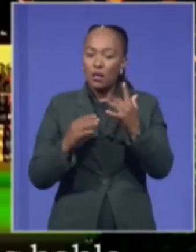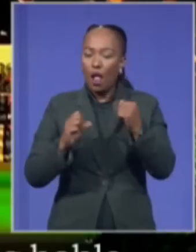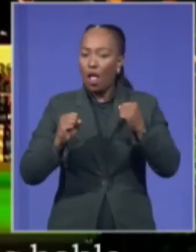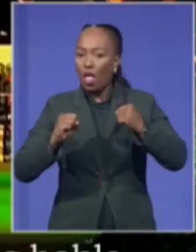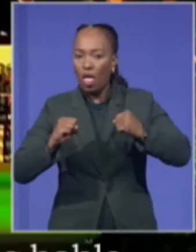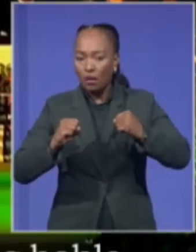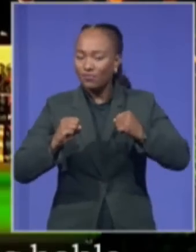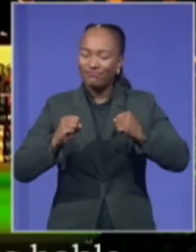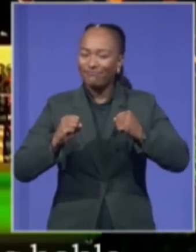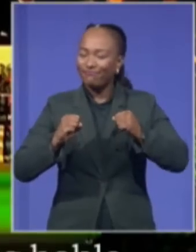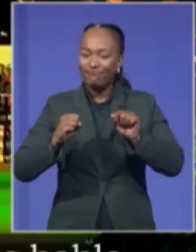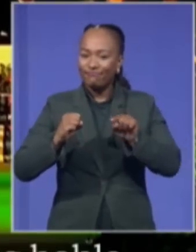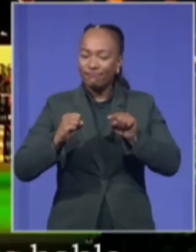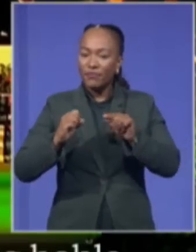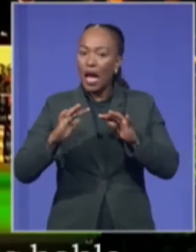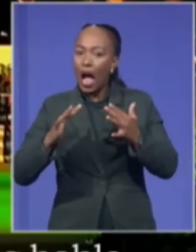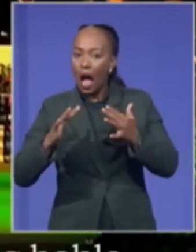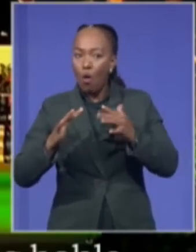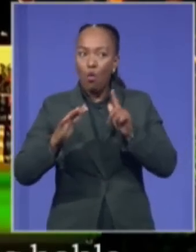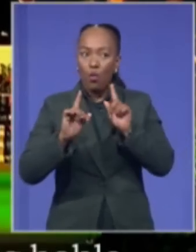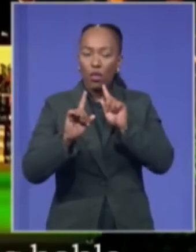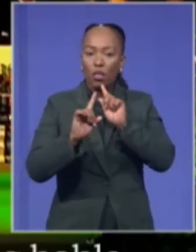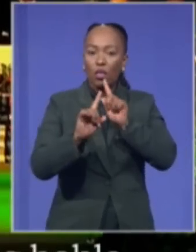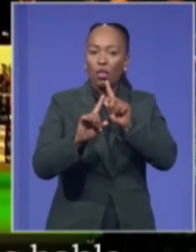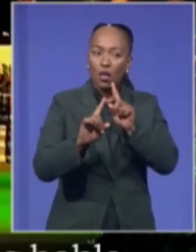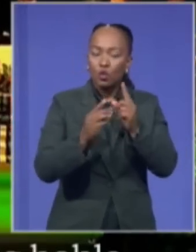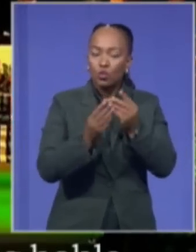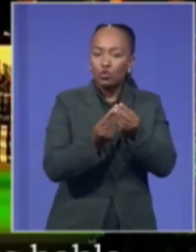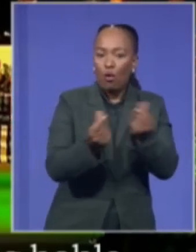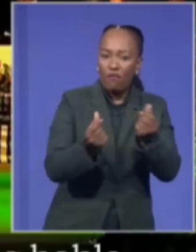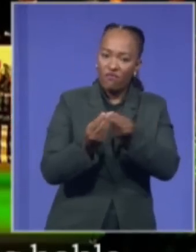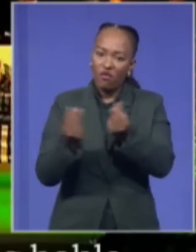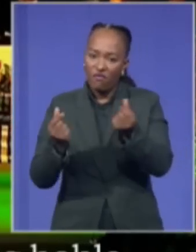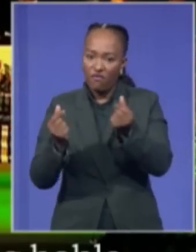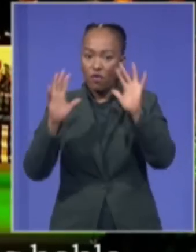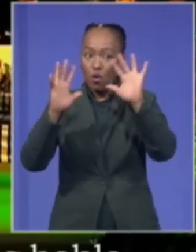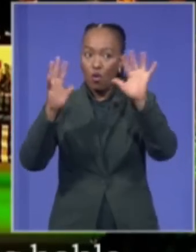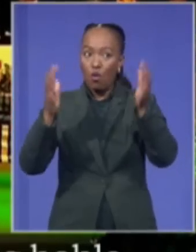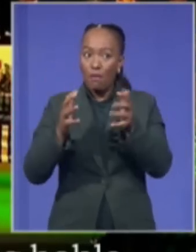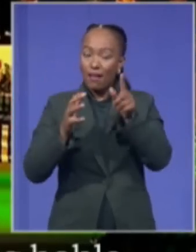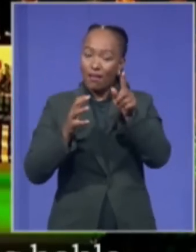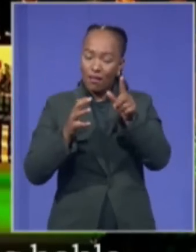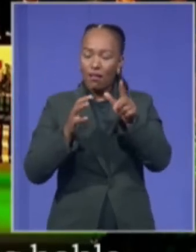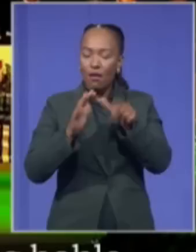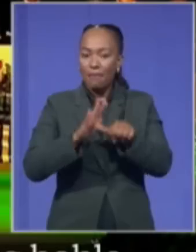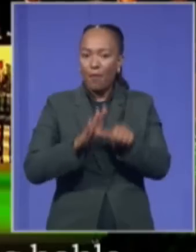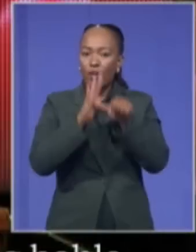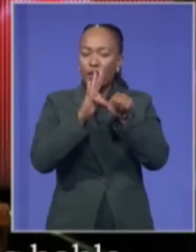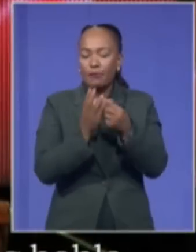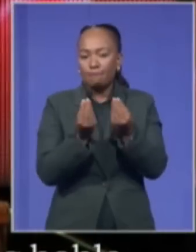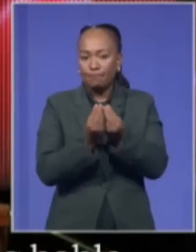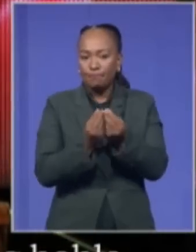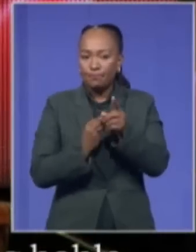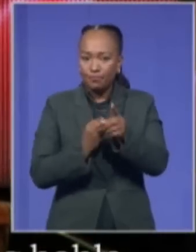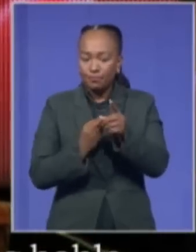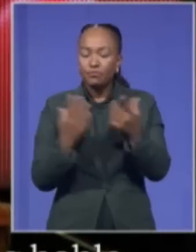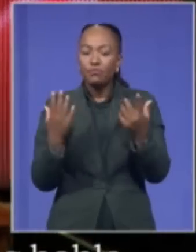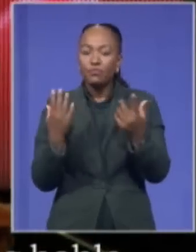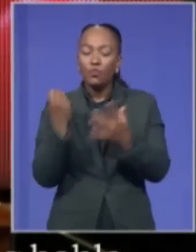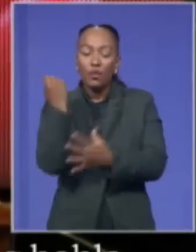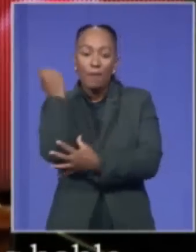on how to respond to these issues of global significance. Extreme poverty